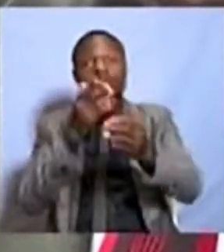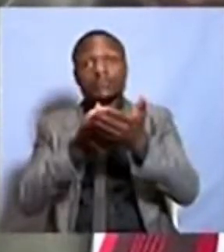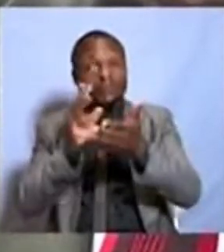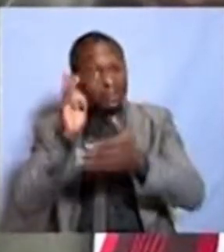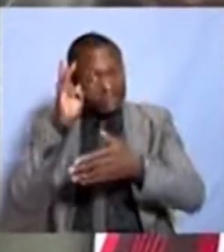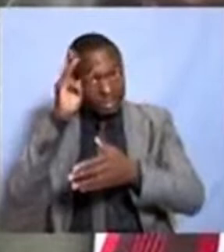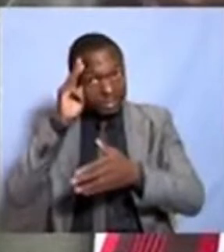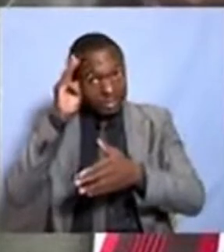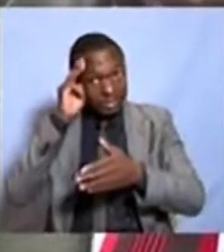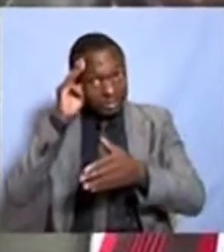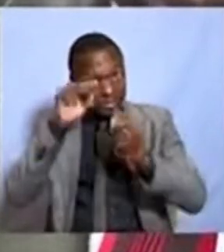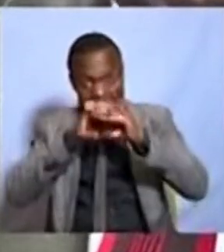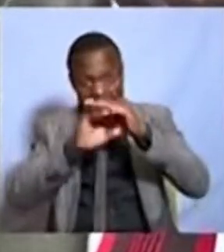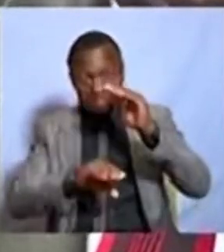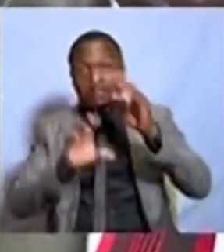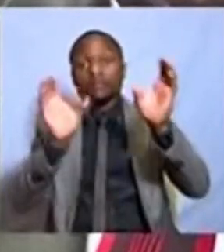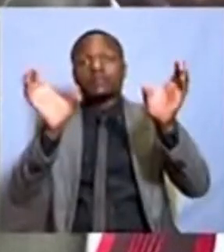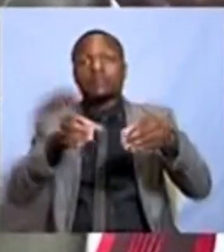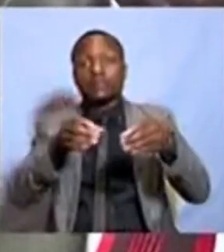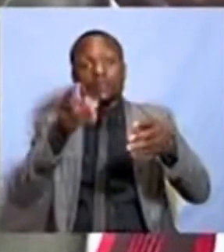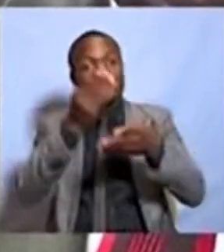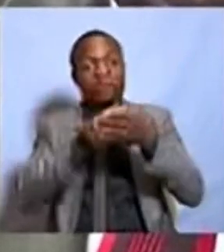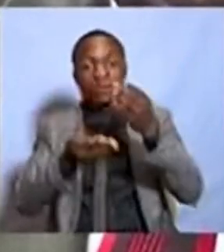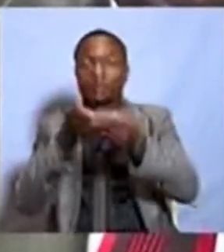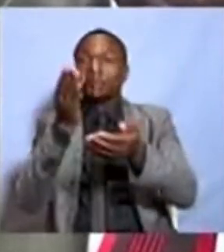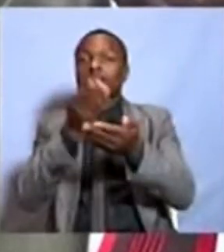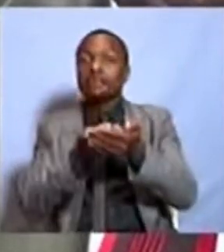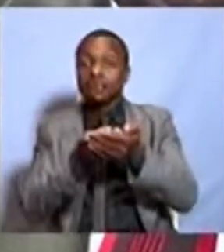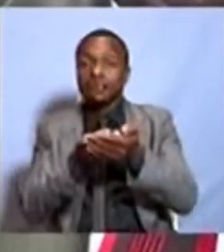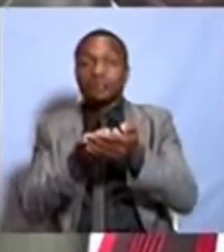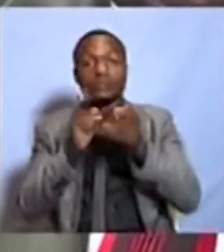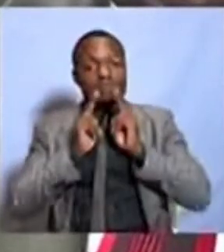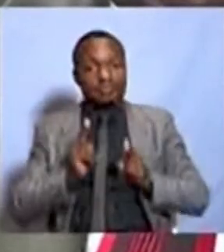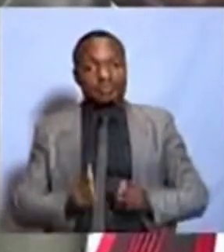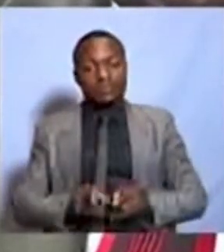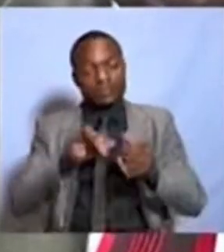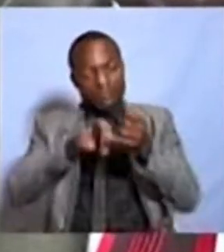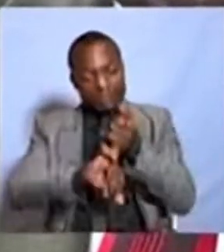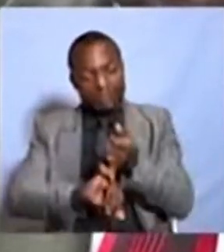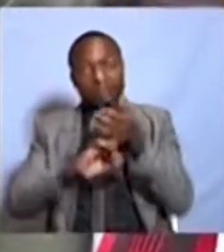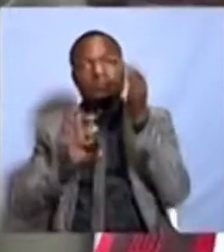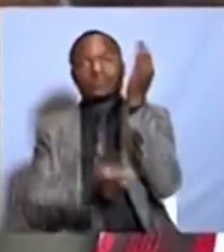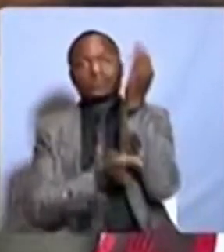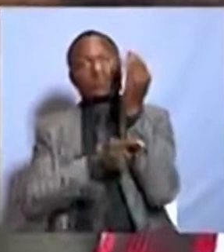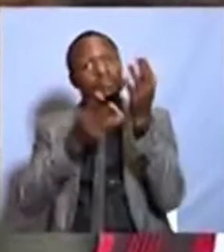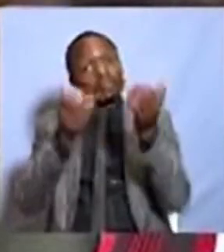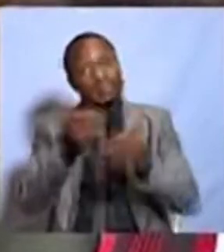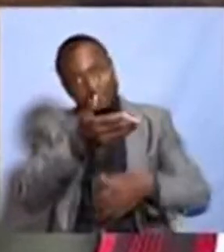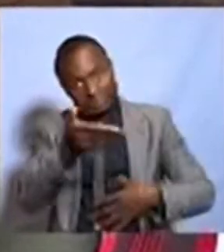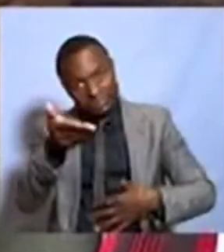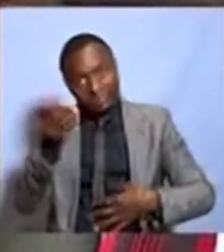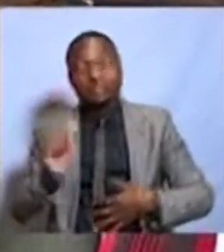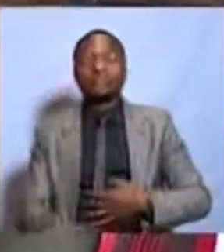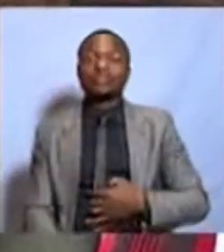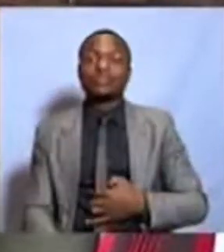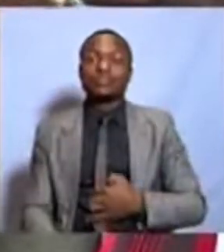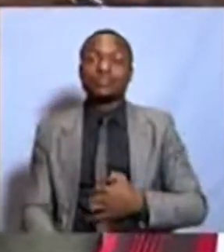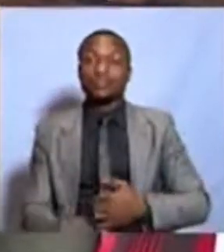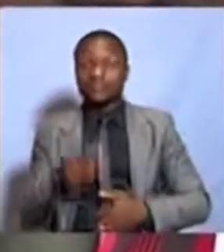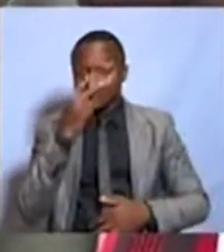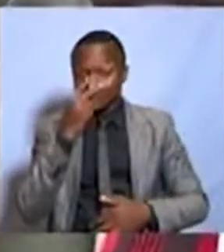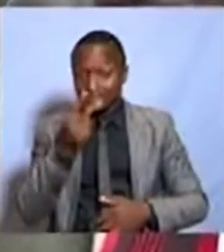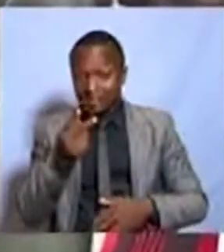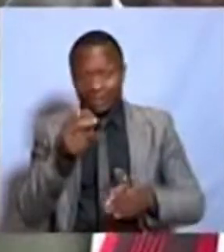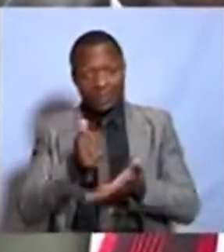ministries that fall under this committee, they contribute to the cluster on human and social development. We would want you to really see and help